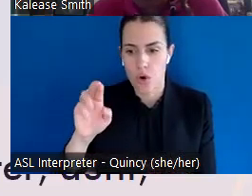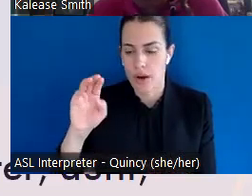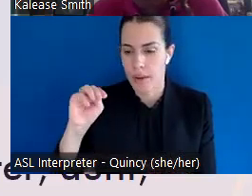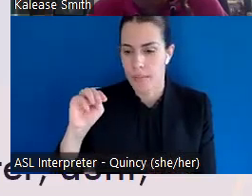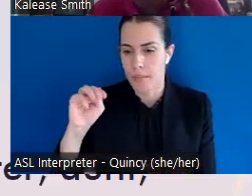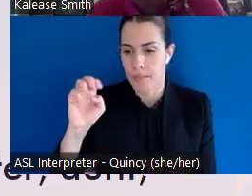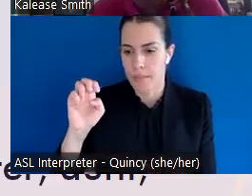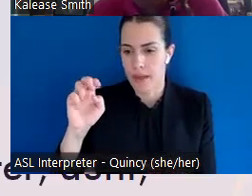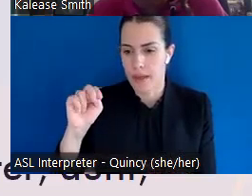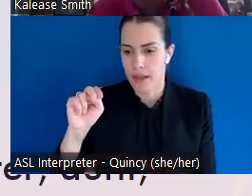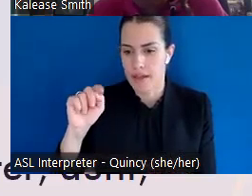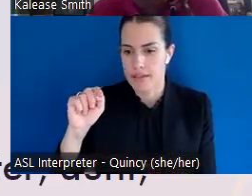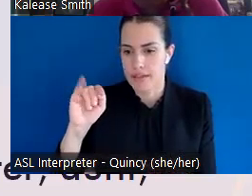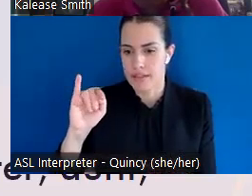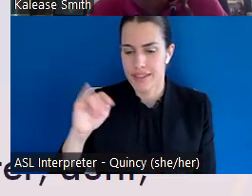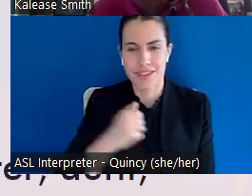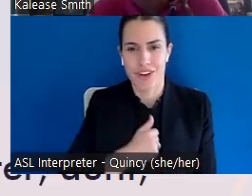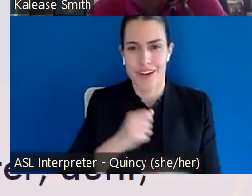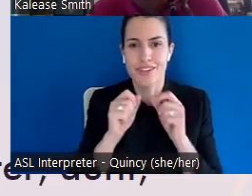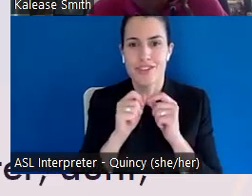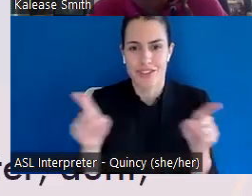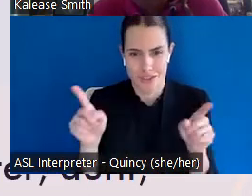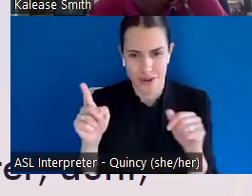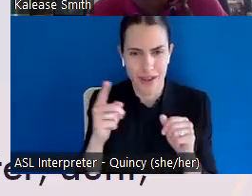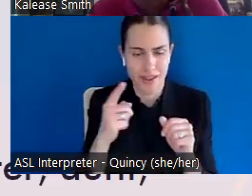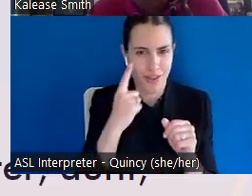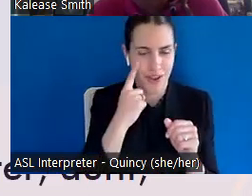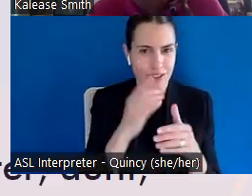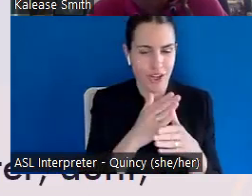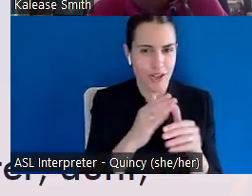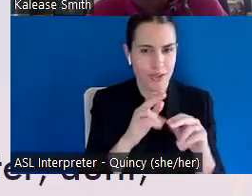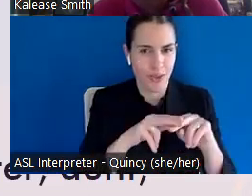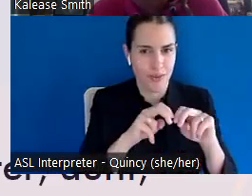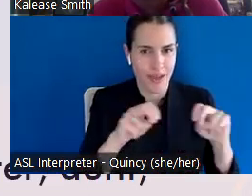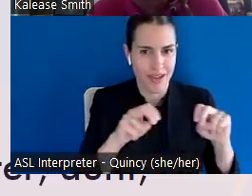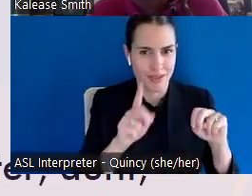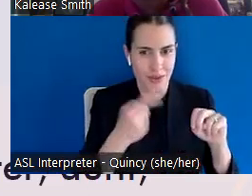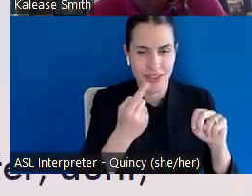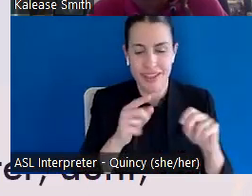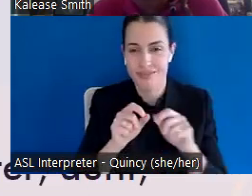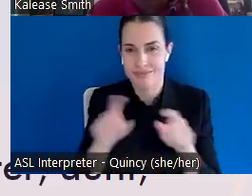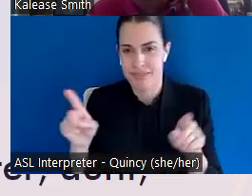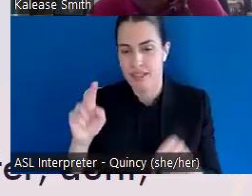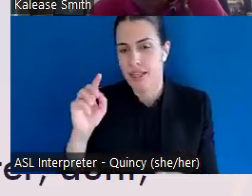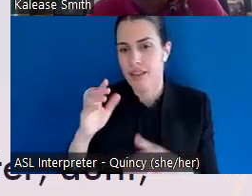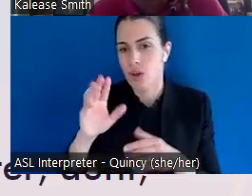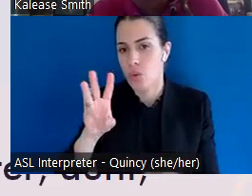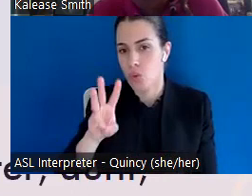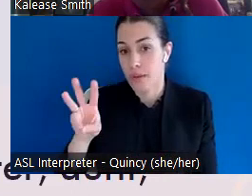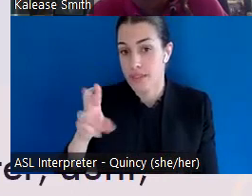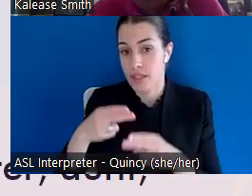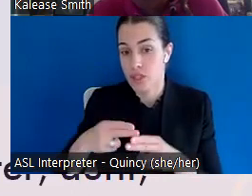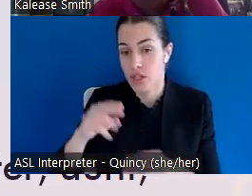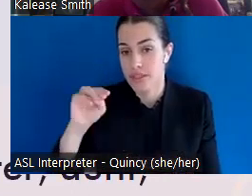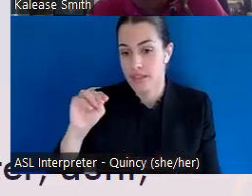everyone. The link that I just dropped in the chat, you should be able to see it. It'll take you to a website called Menti. And I'm going to pull that up on my end so we